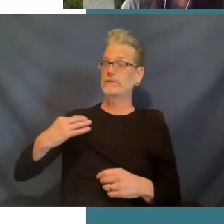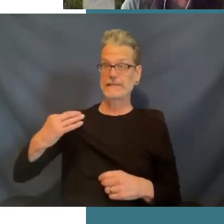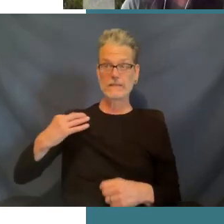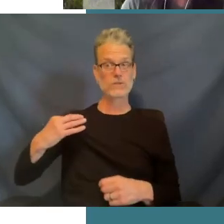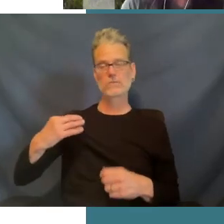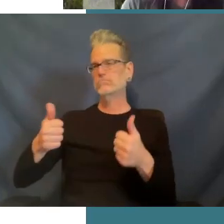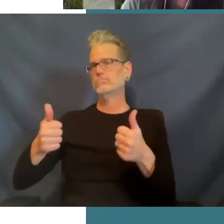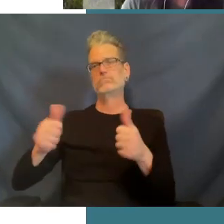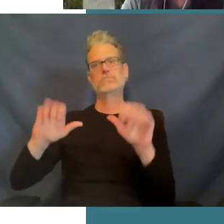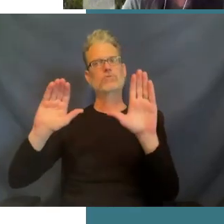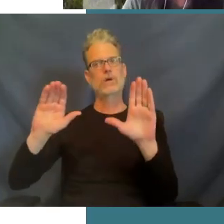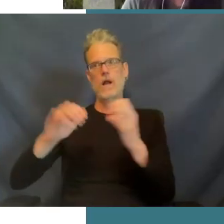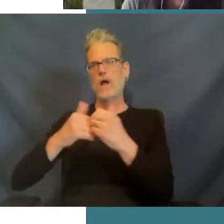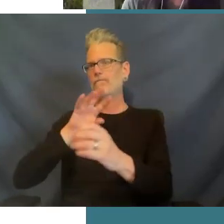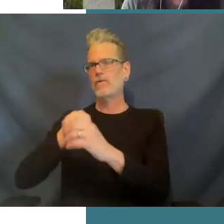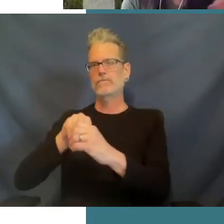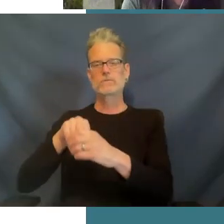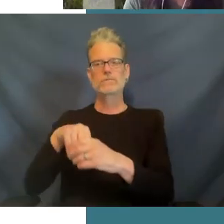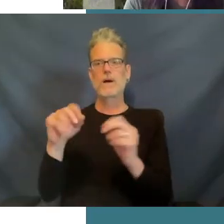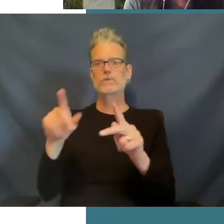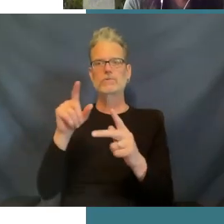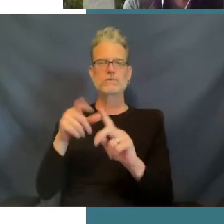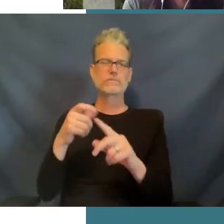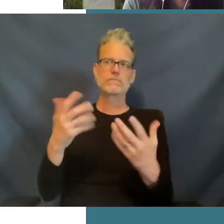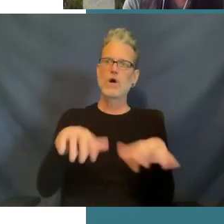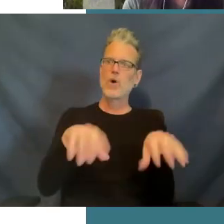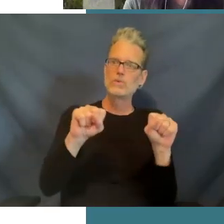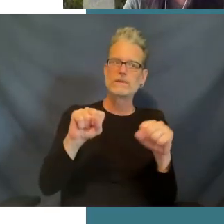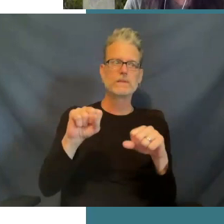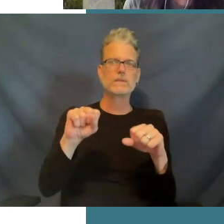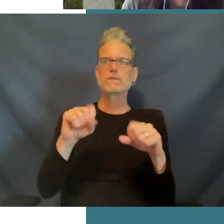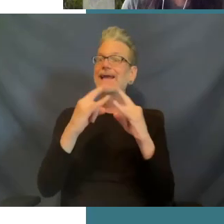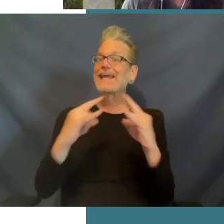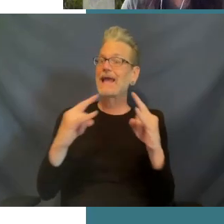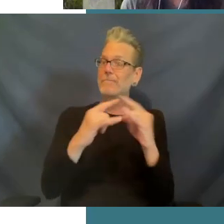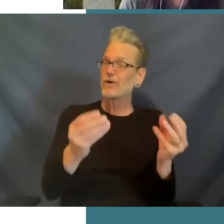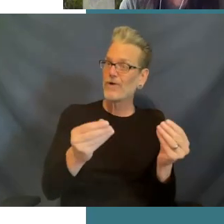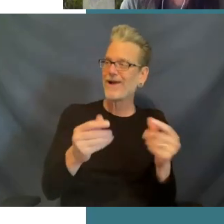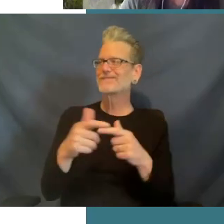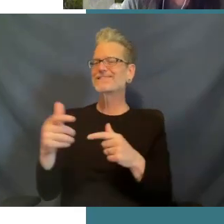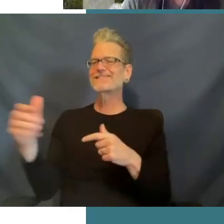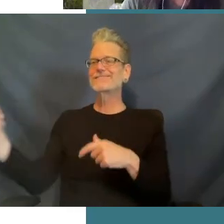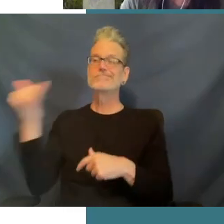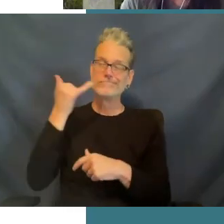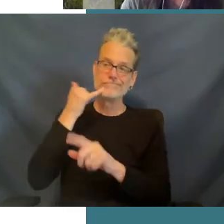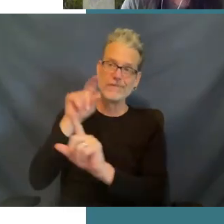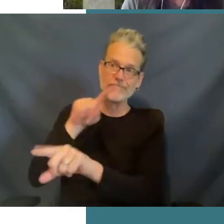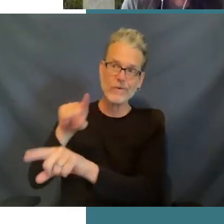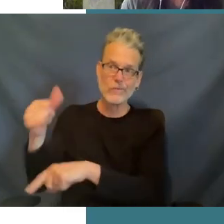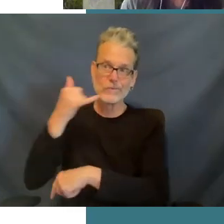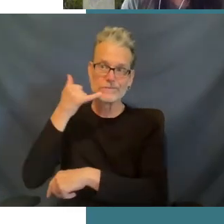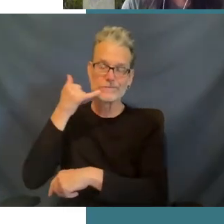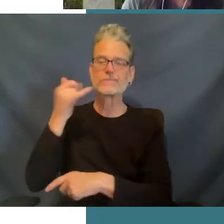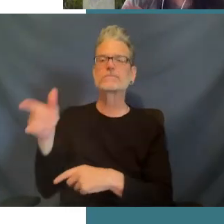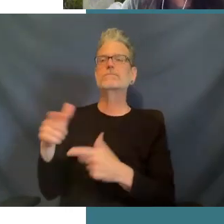get involved with opportunities from hosting campgrounds to answering phones to working with specialists on